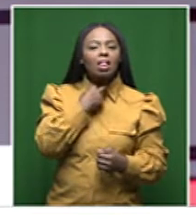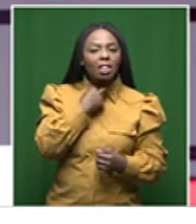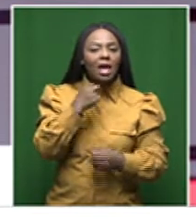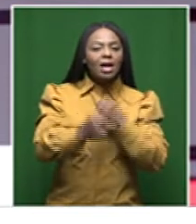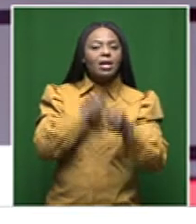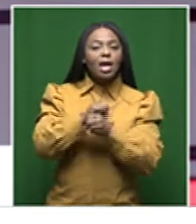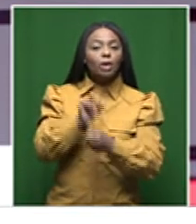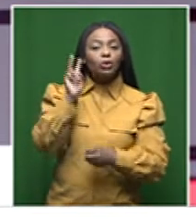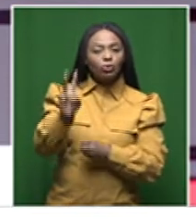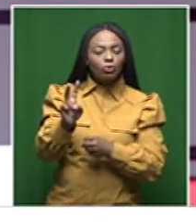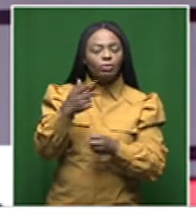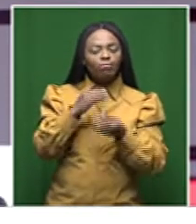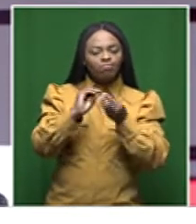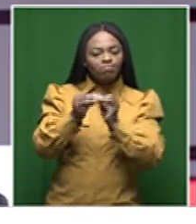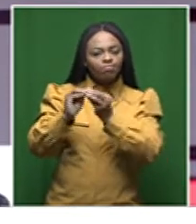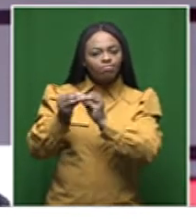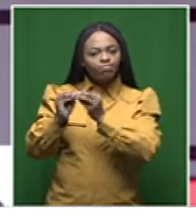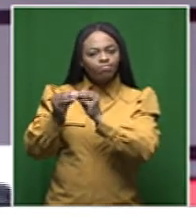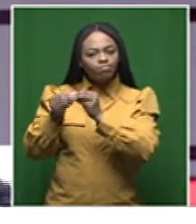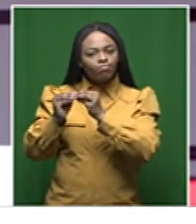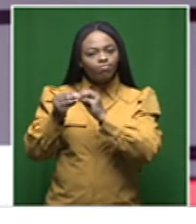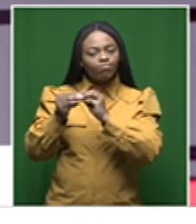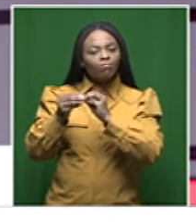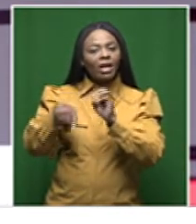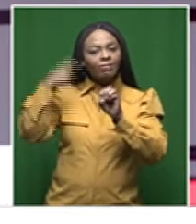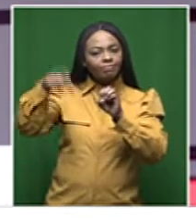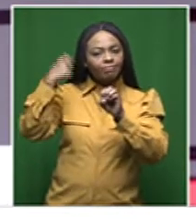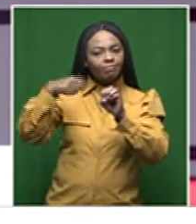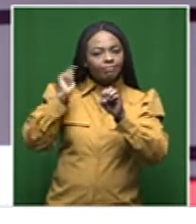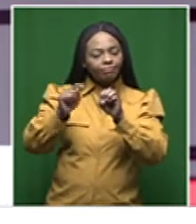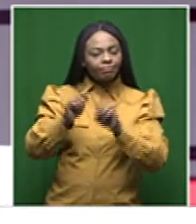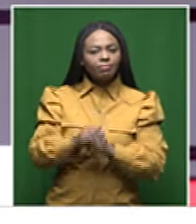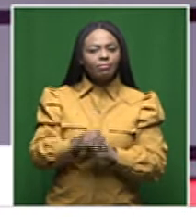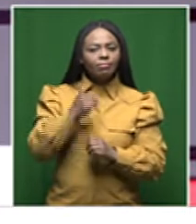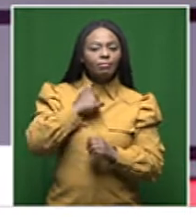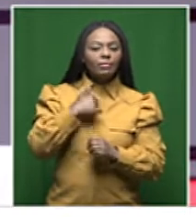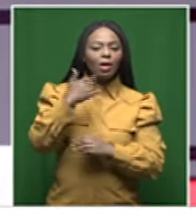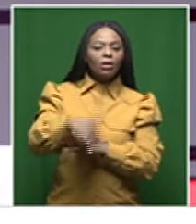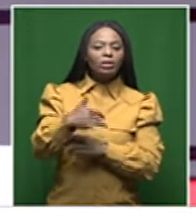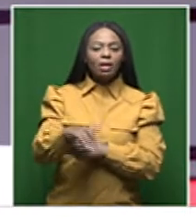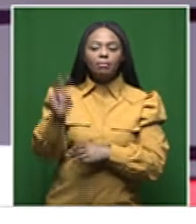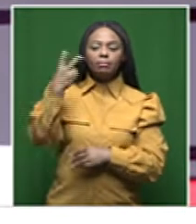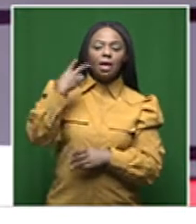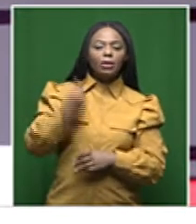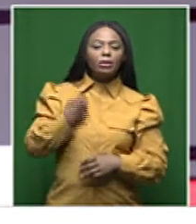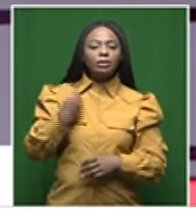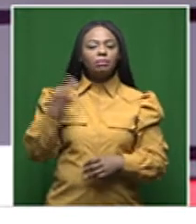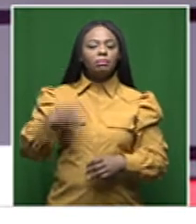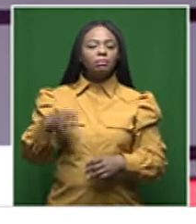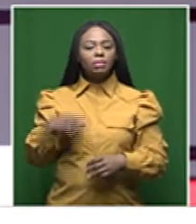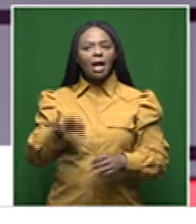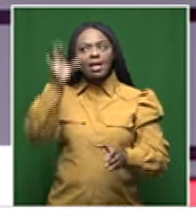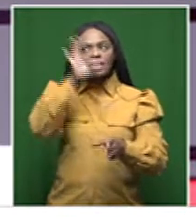because here I am, you know, from the outside, I'm this perfect looking young girl with a booming